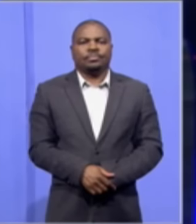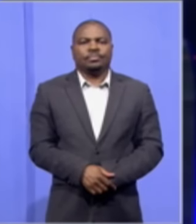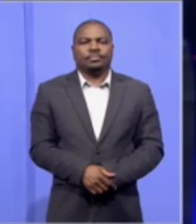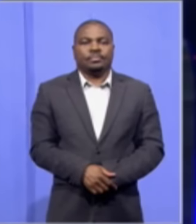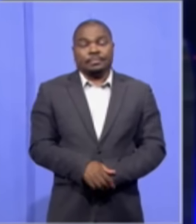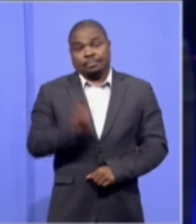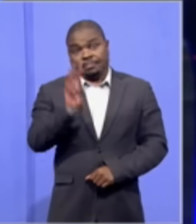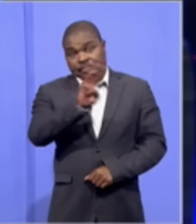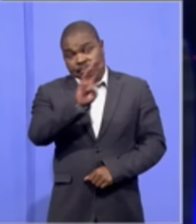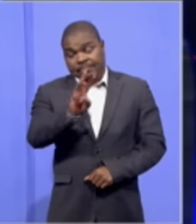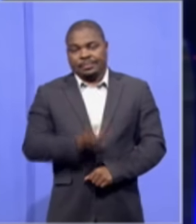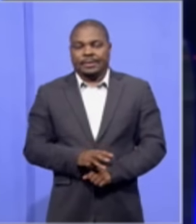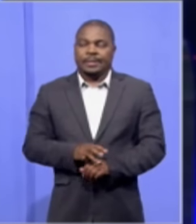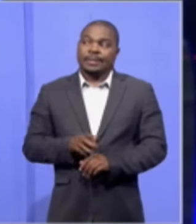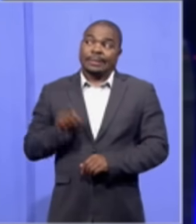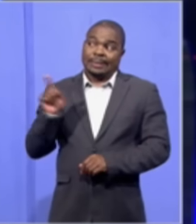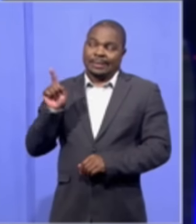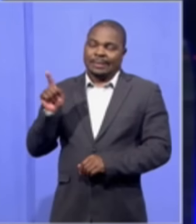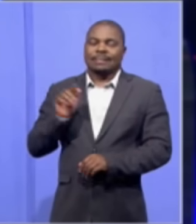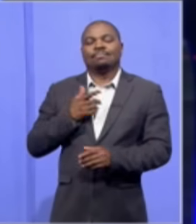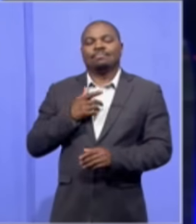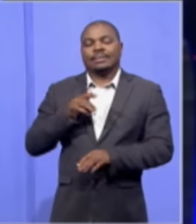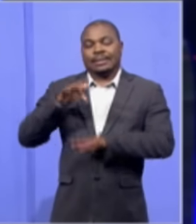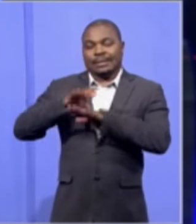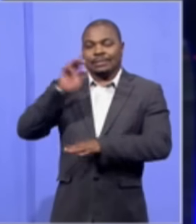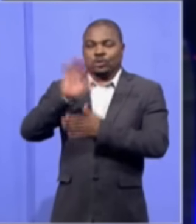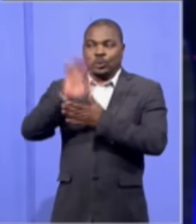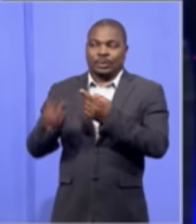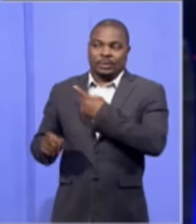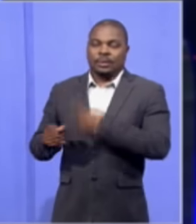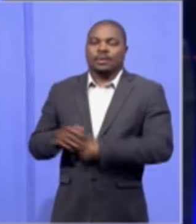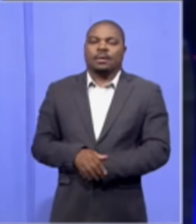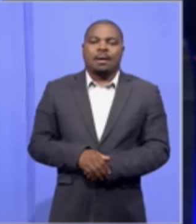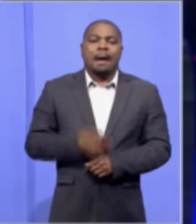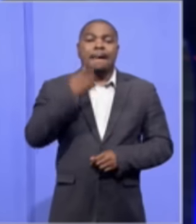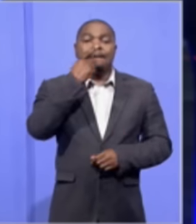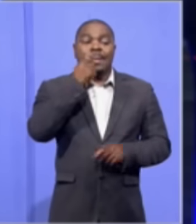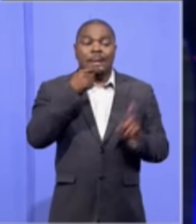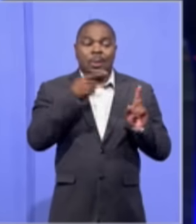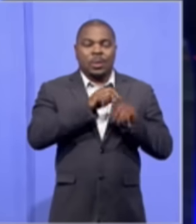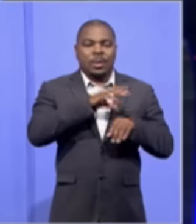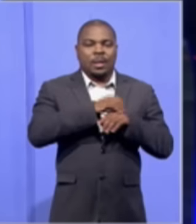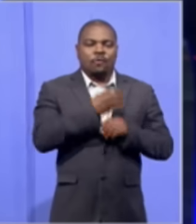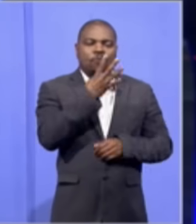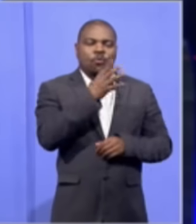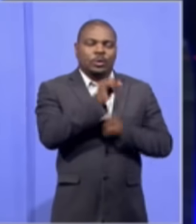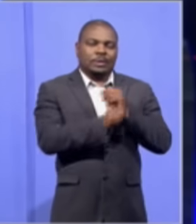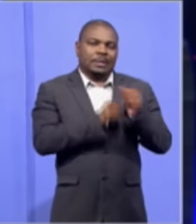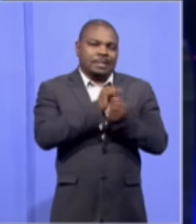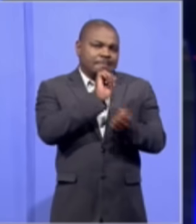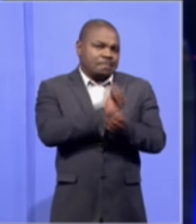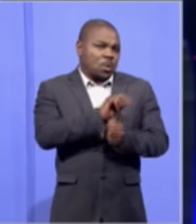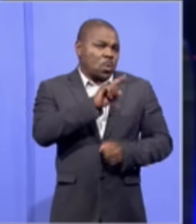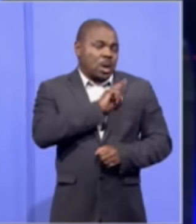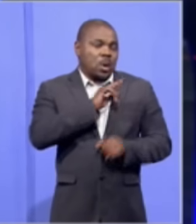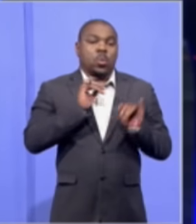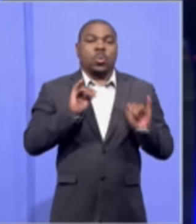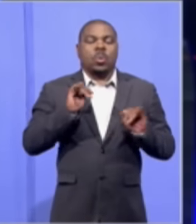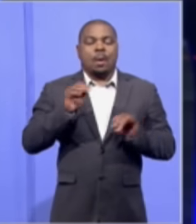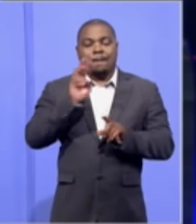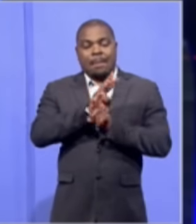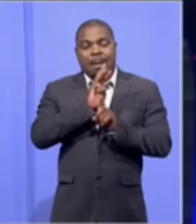Muyela hloko re tlaleho ena e kana ya o ama maikutlo. Monna ya dilemo tse 40 o tshwerwe ka qoso e sehloho ya ho bolaya